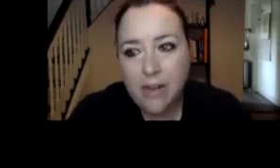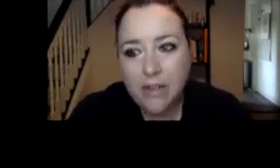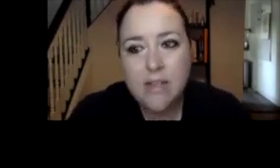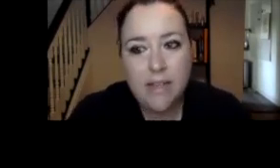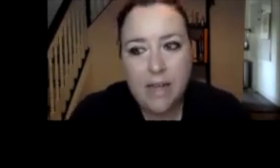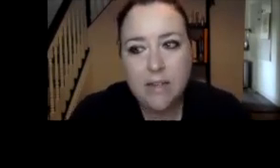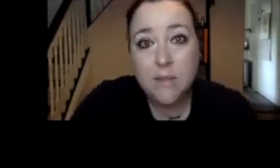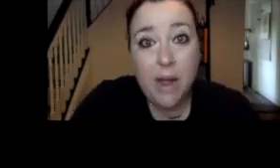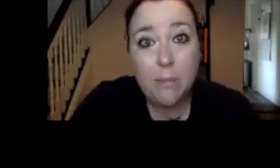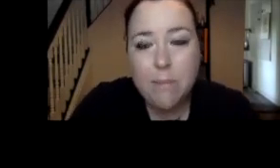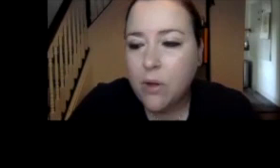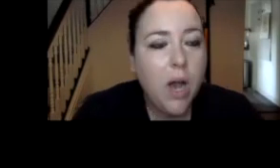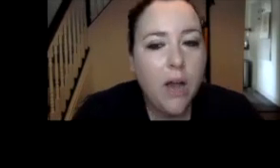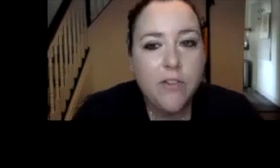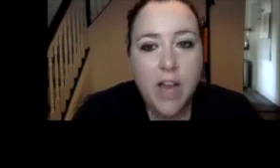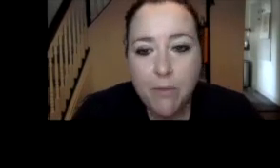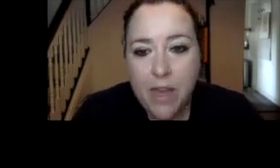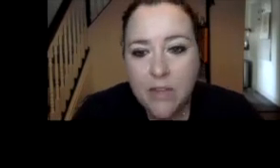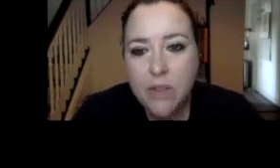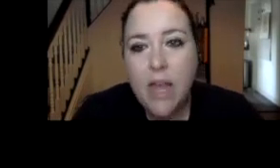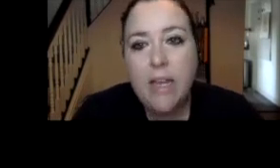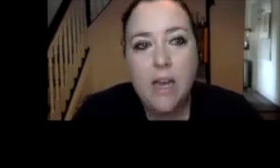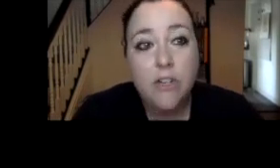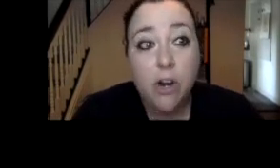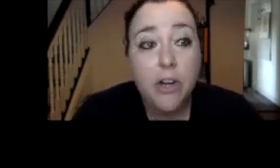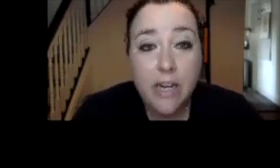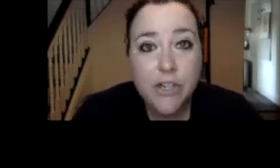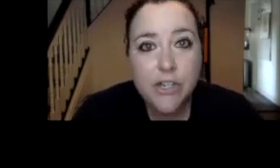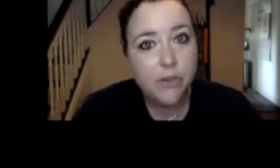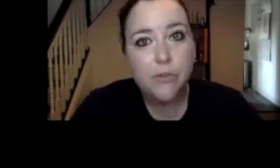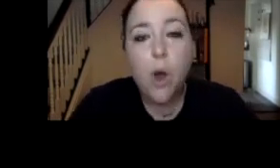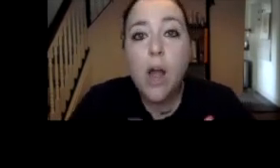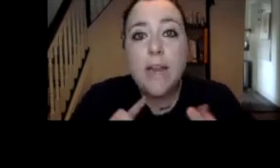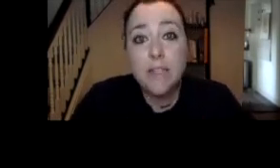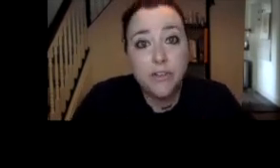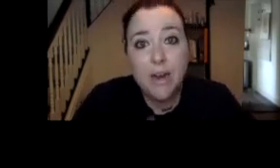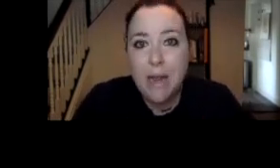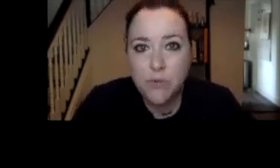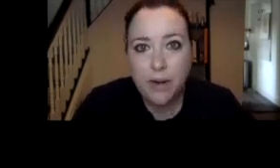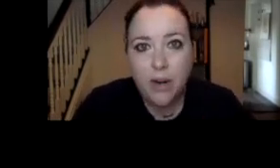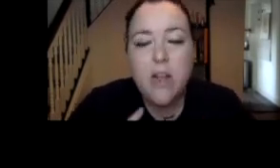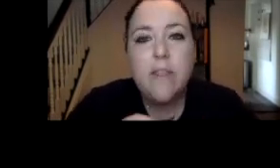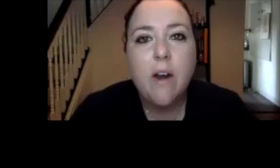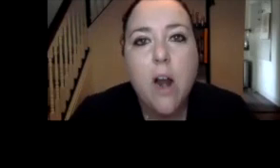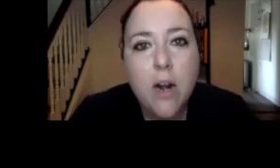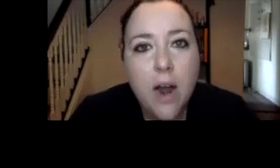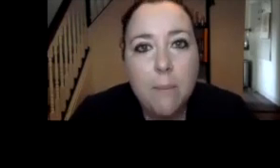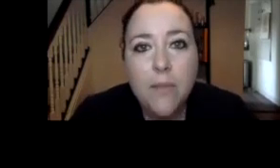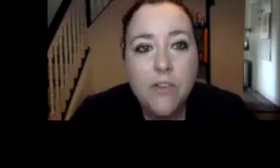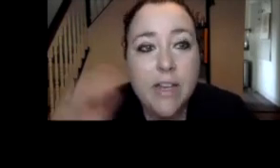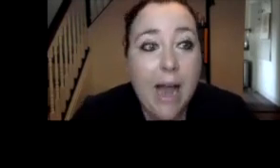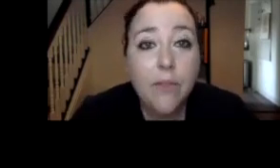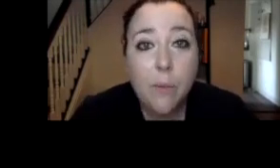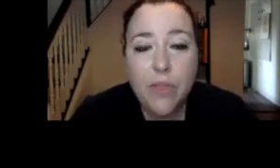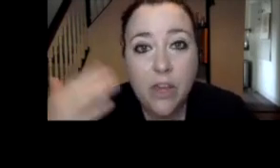with the violence against Black people. There's a couple things we'd like to draw your attention to. So on Instagram and Twitter,